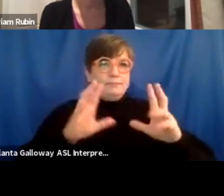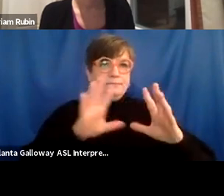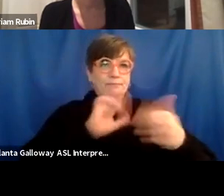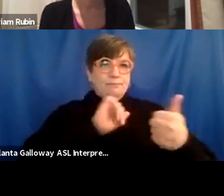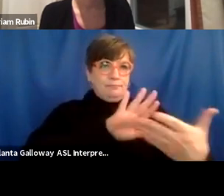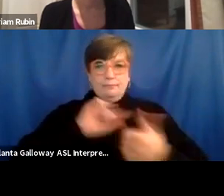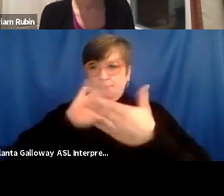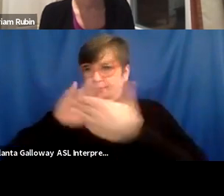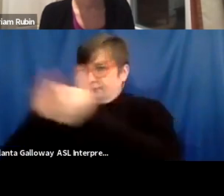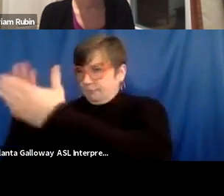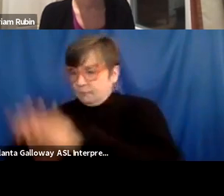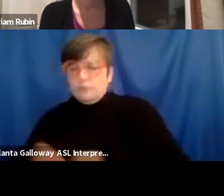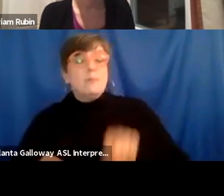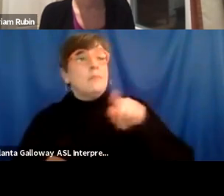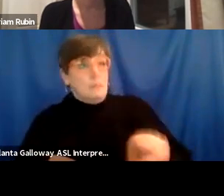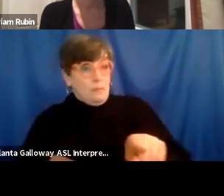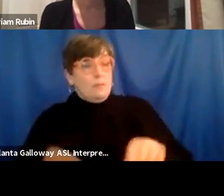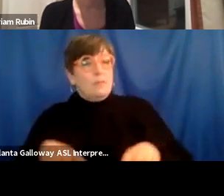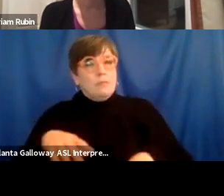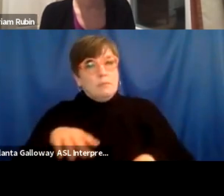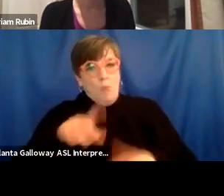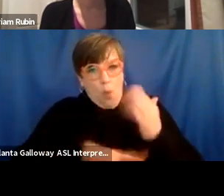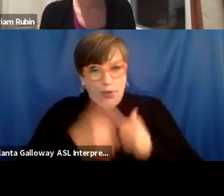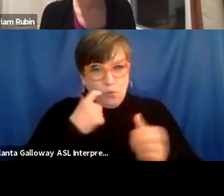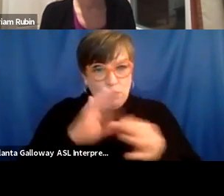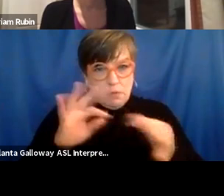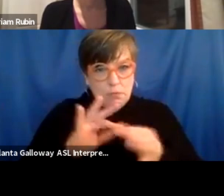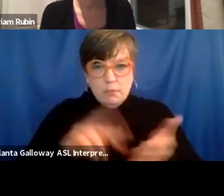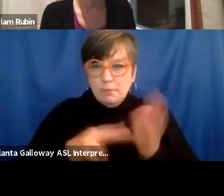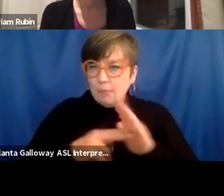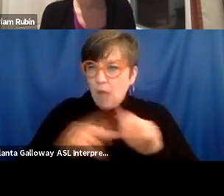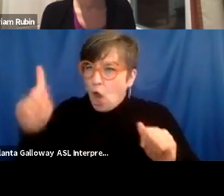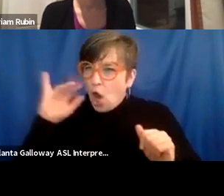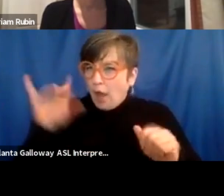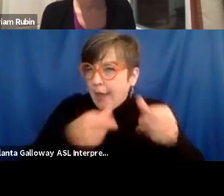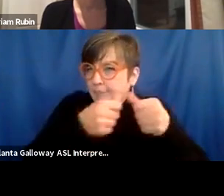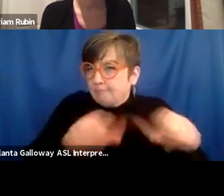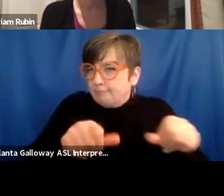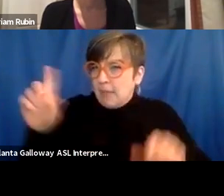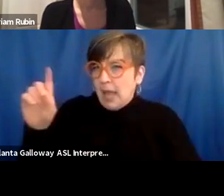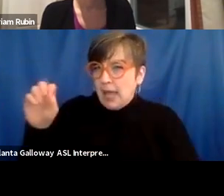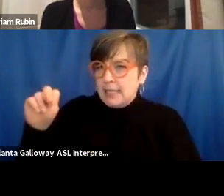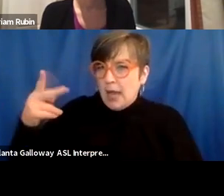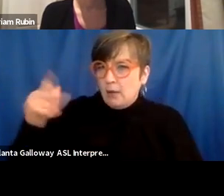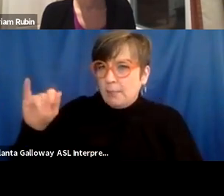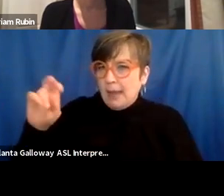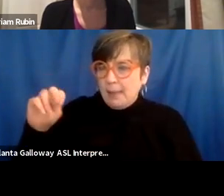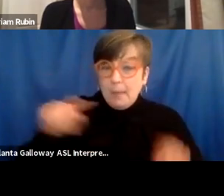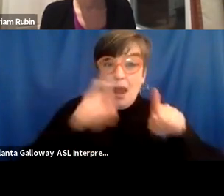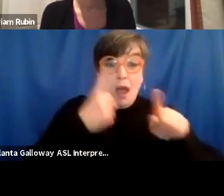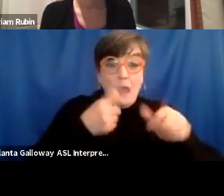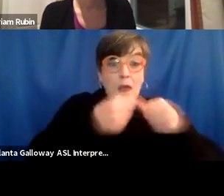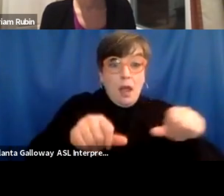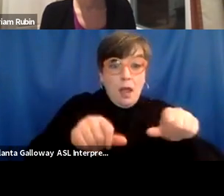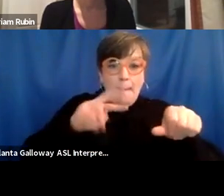One way to think about it is sort of what you're highlighting, which is a down payment on anticipated the third year of that $100